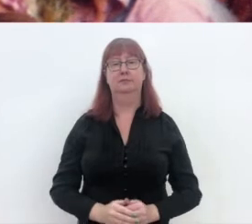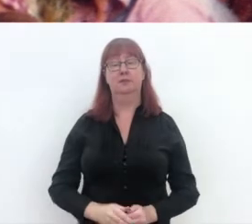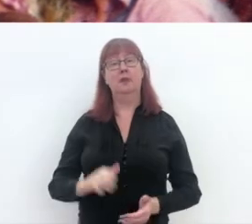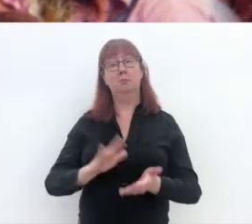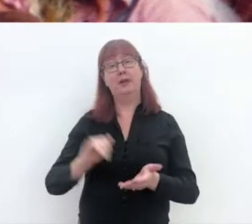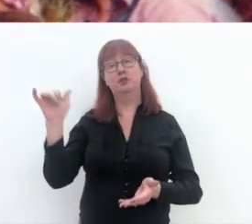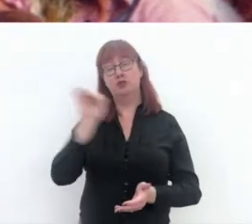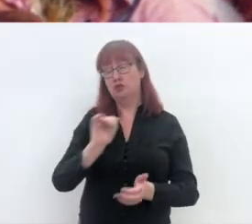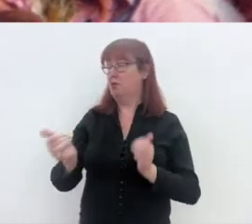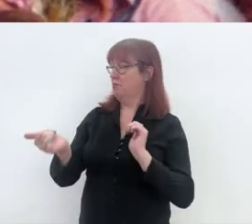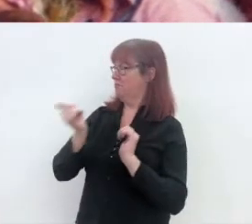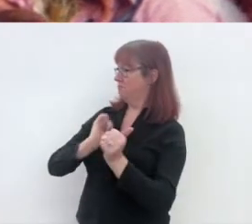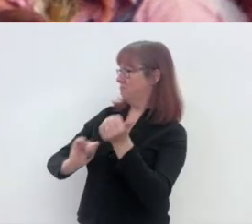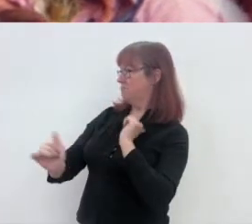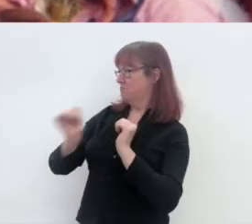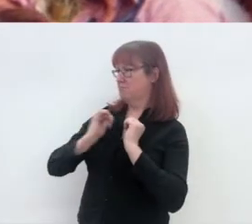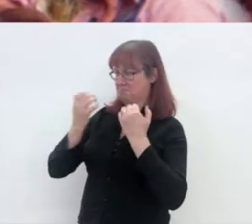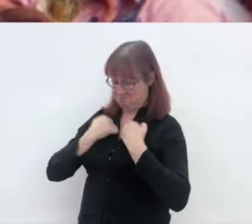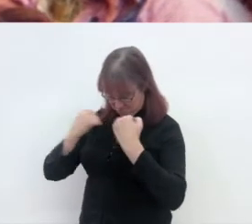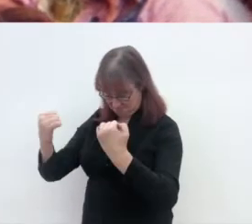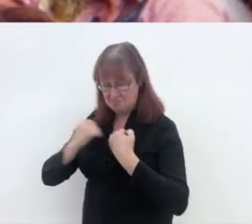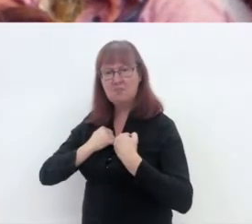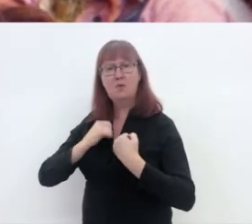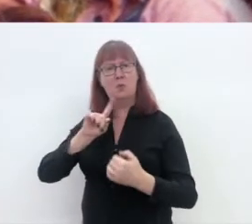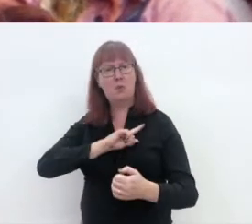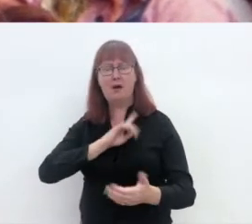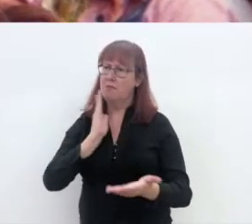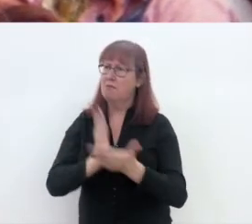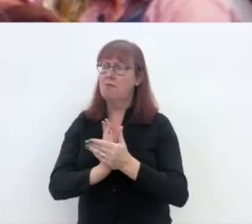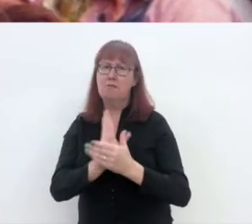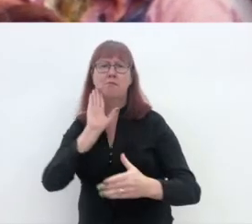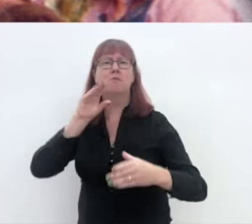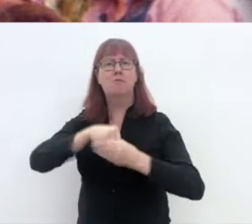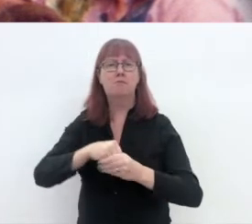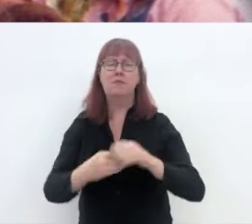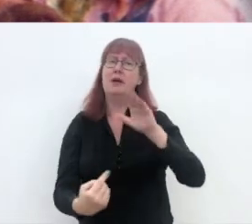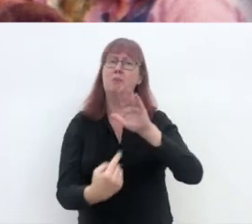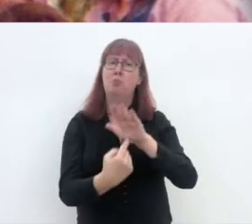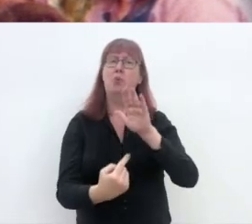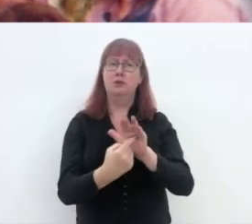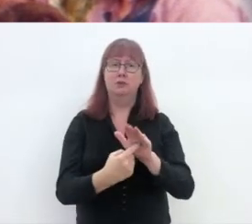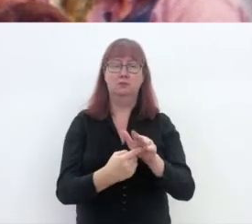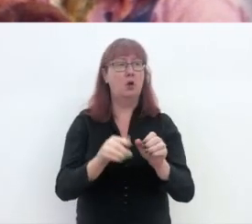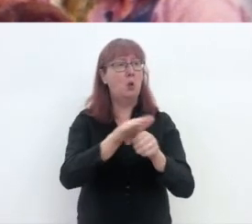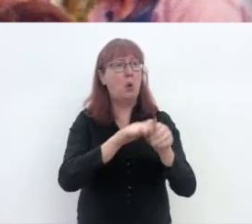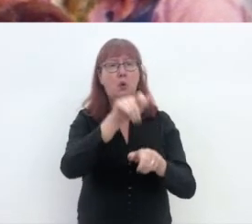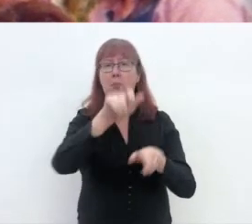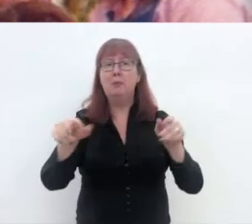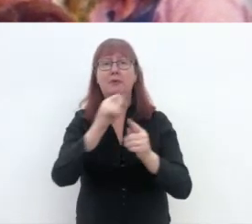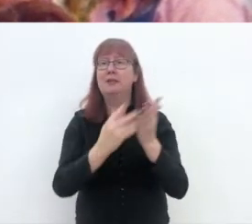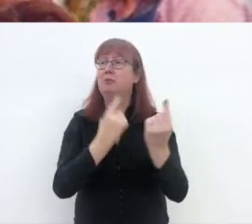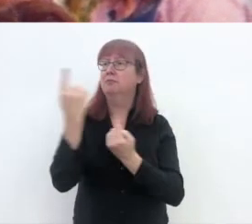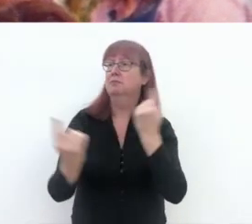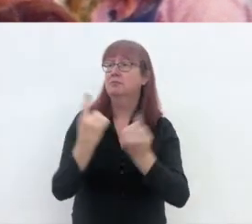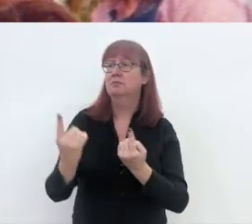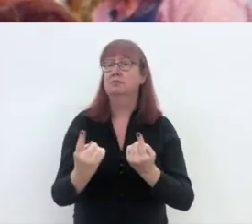with immense pride that Manchester recalls The small but important role that local disabled people played In